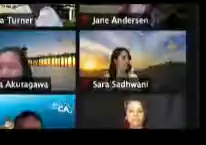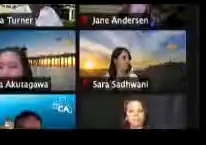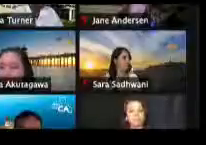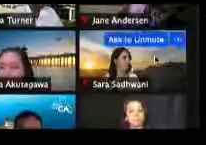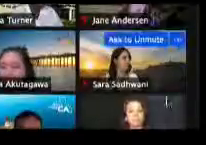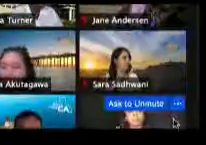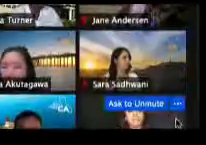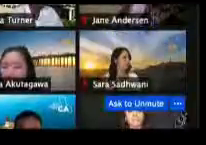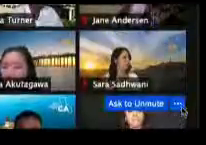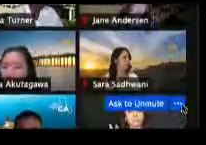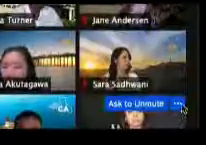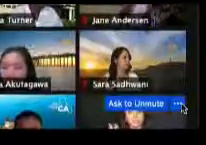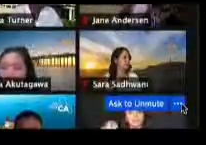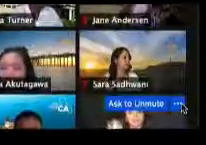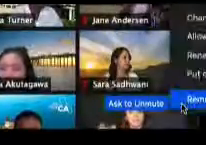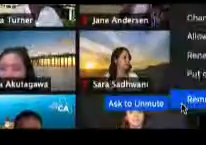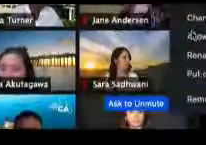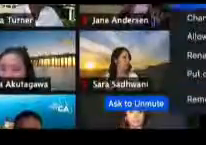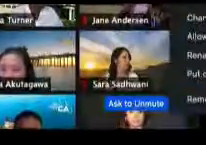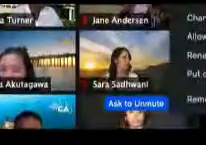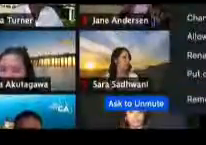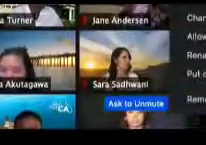006, I'll be promoting you now.